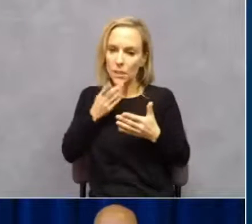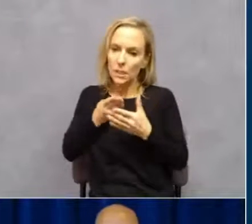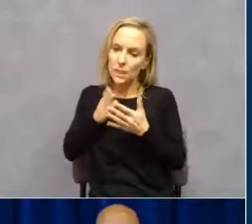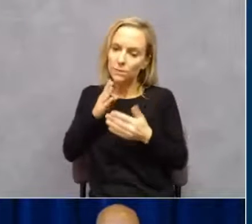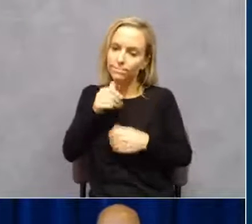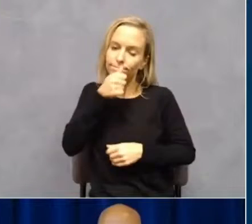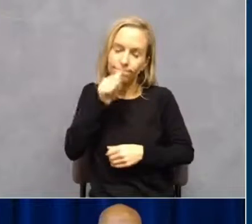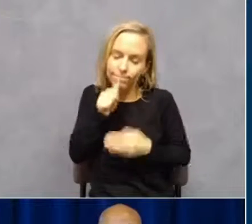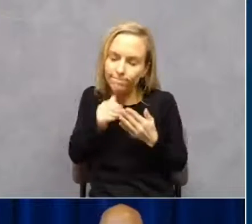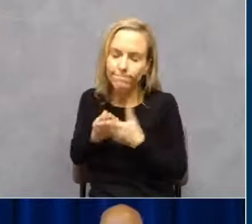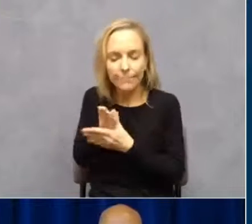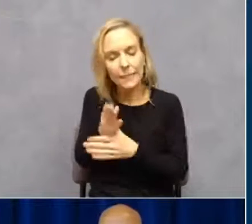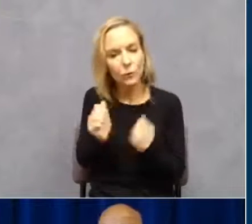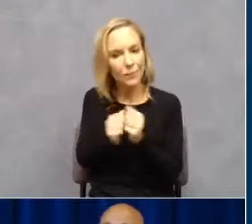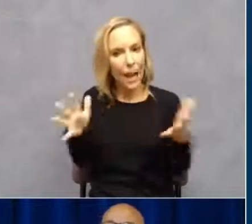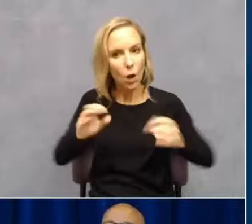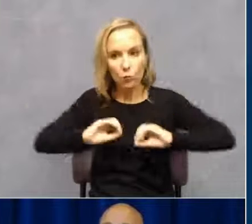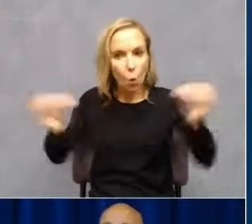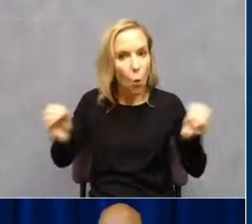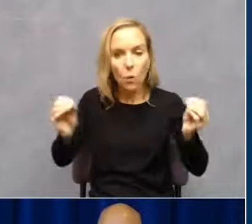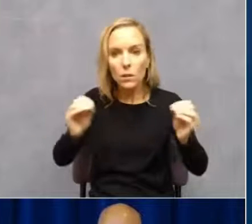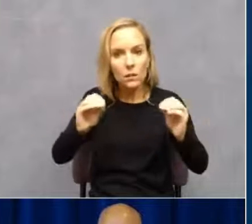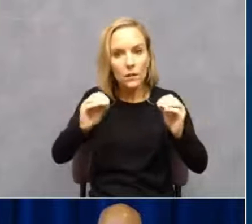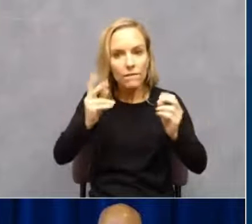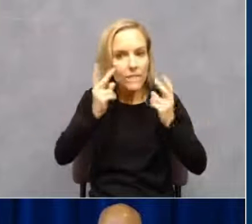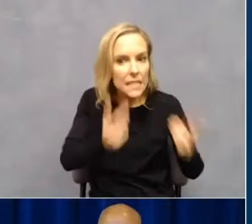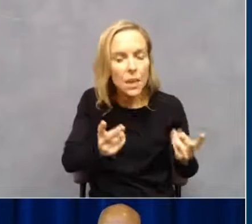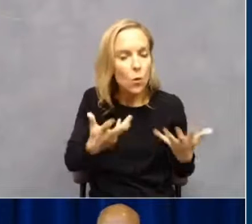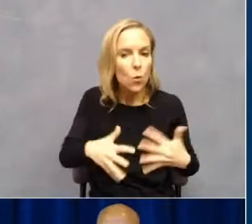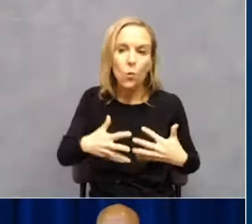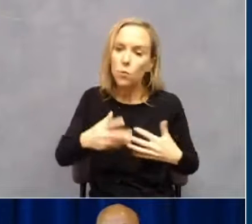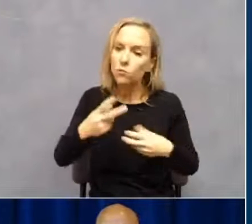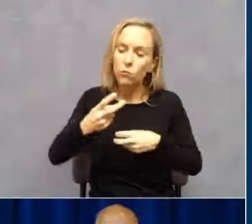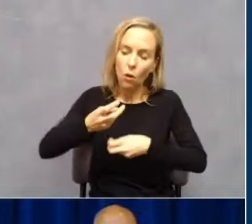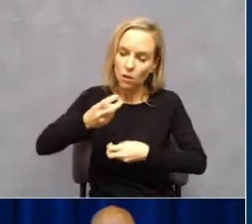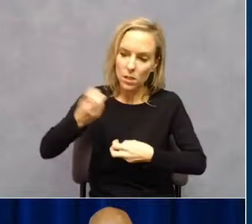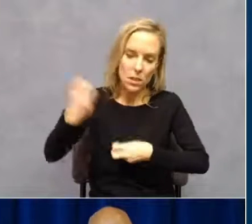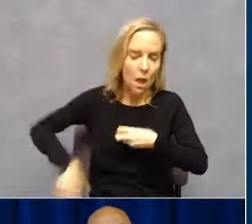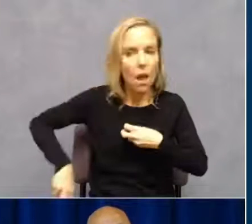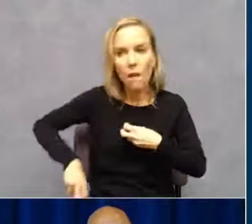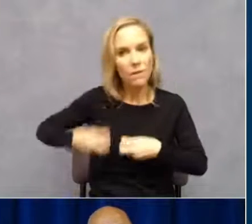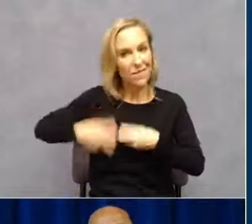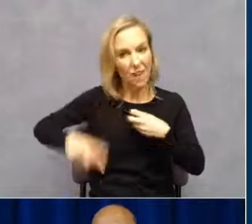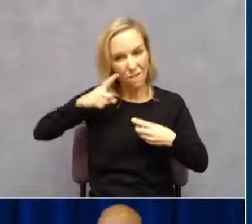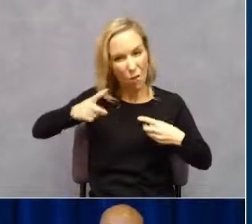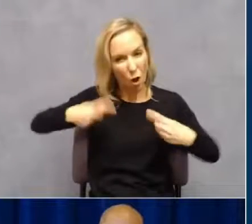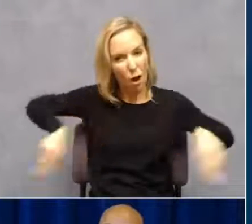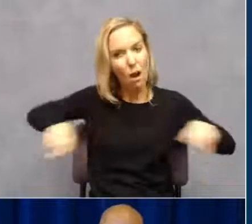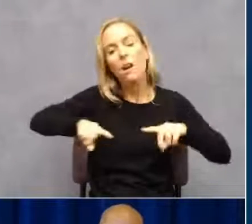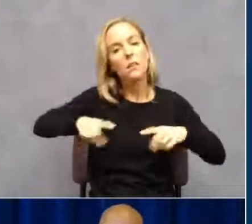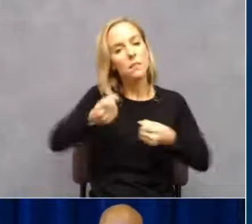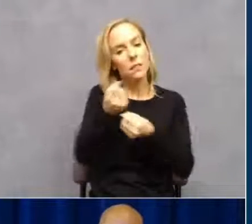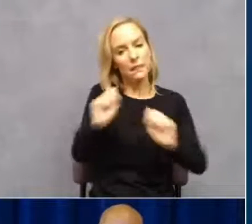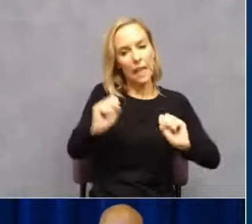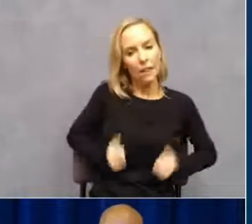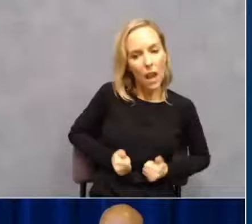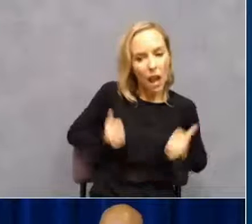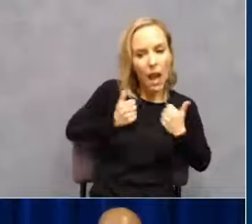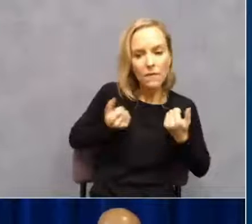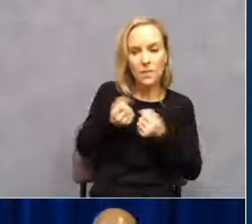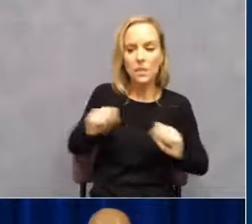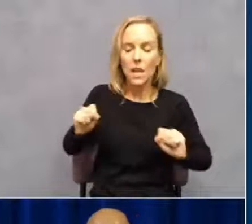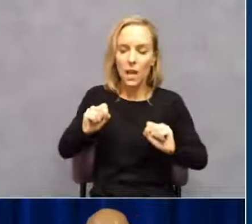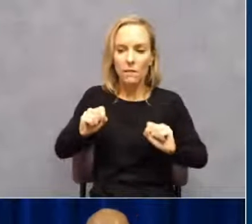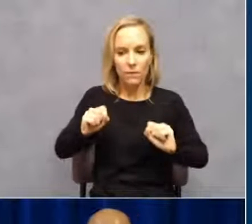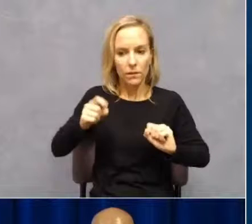visitation, this has been hard. It's been hard on all of us. And to save a life, to save a loved one's life,